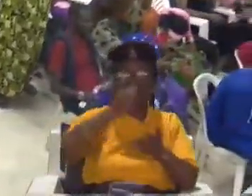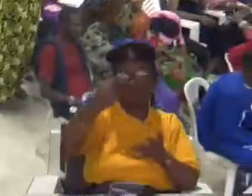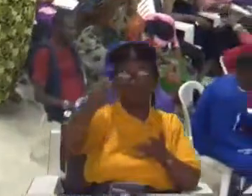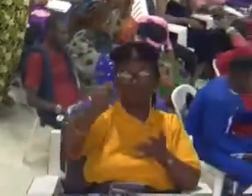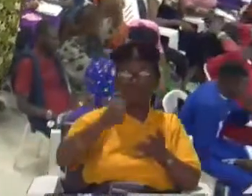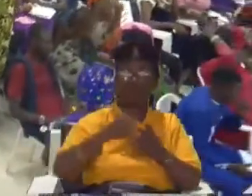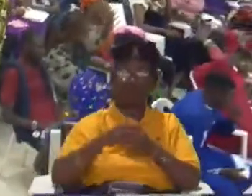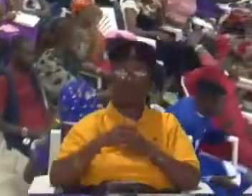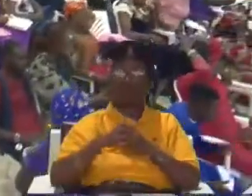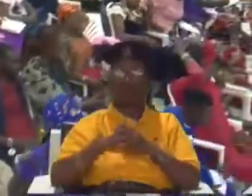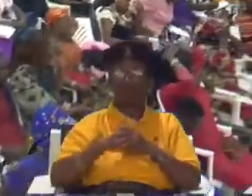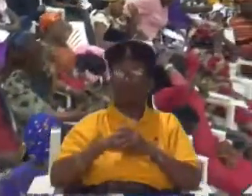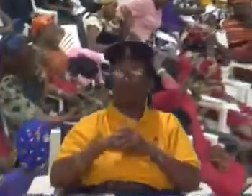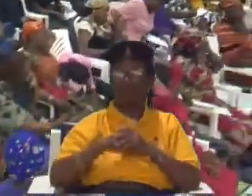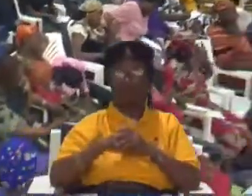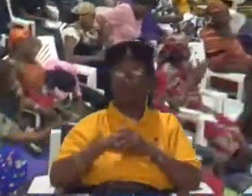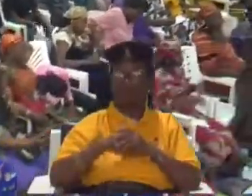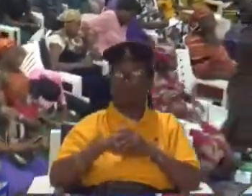And